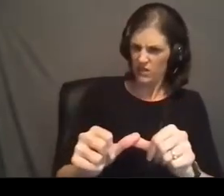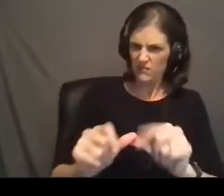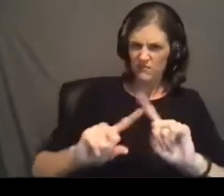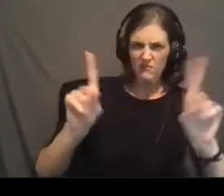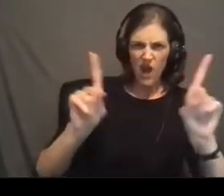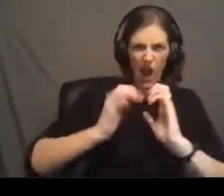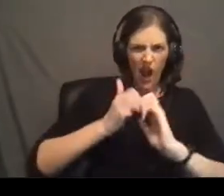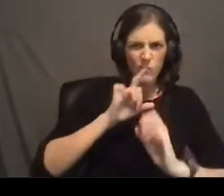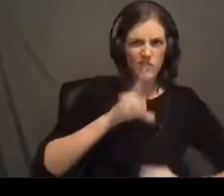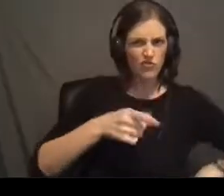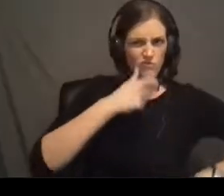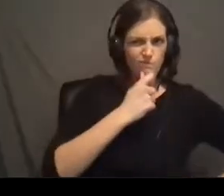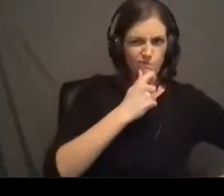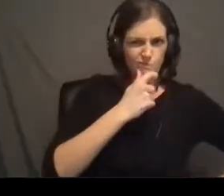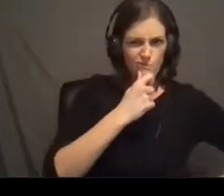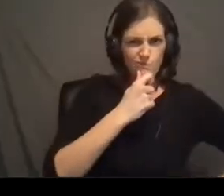so sure?